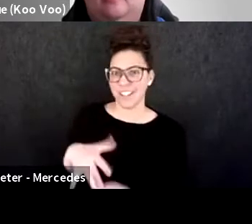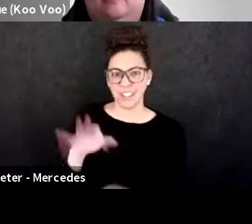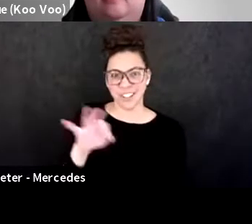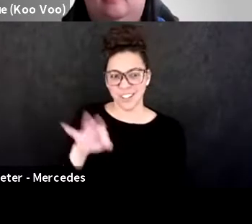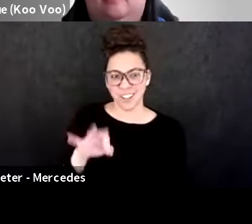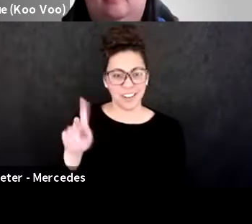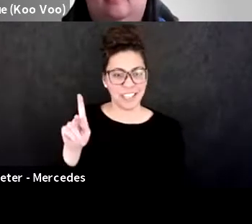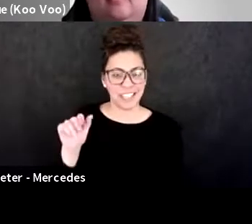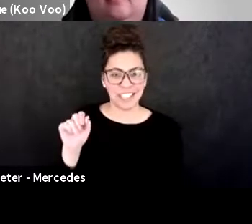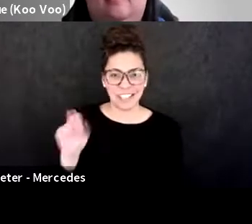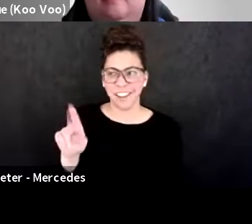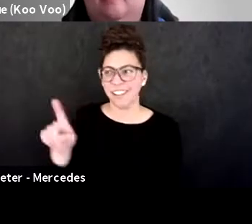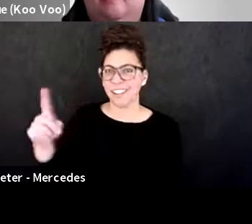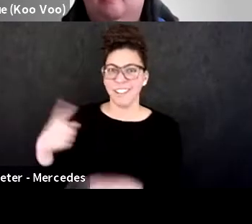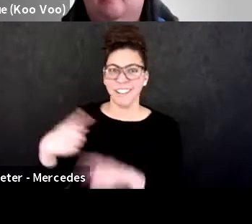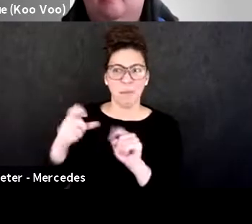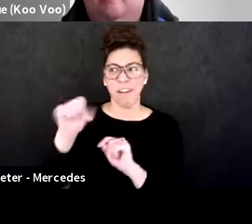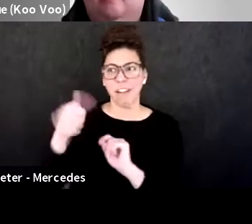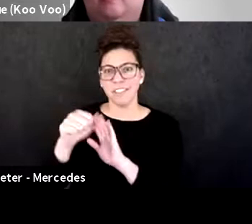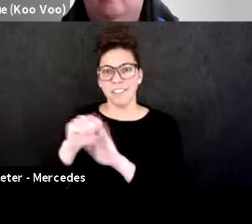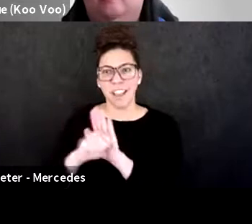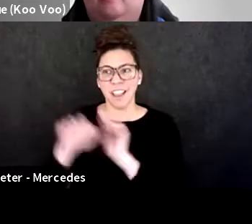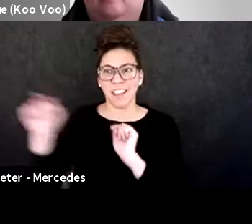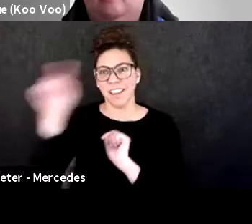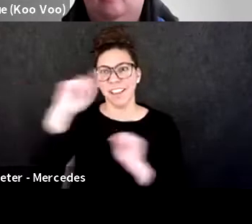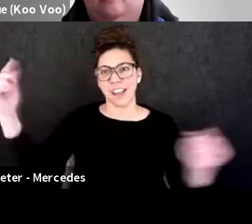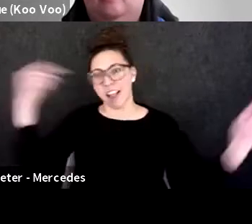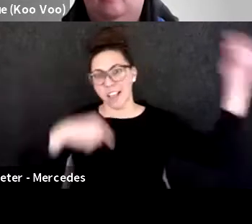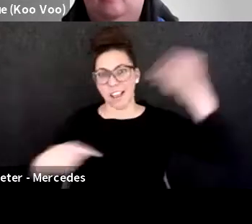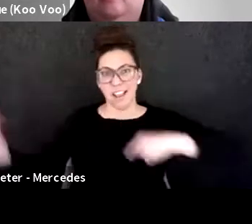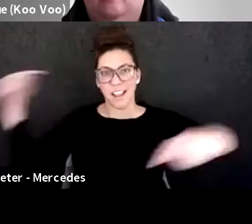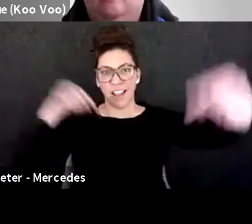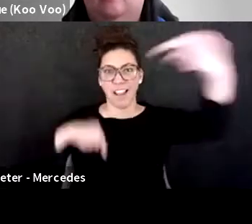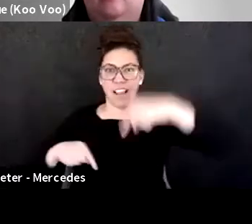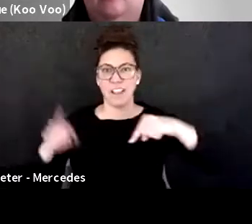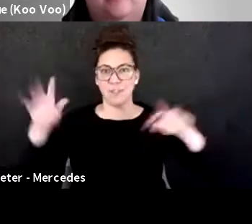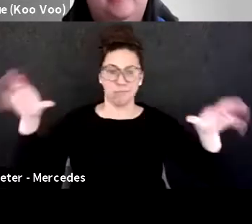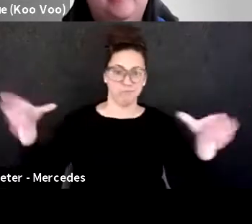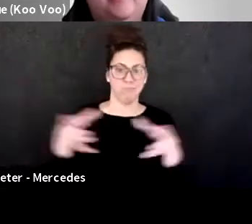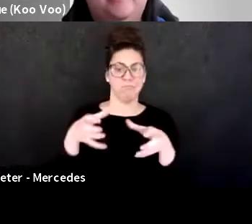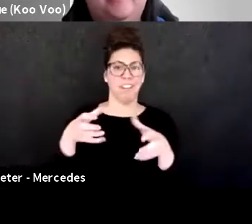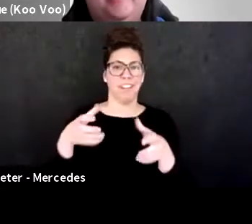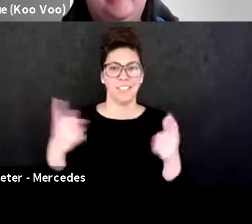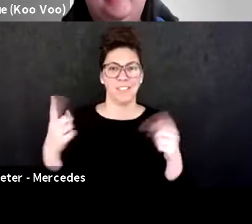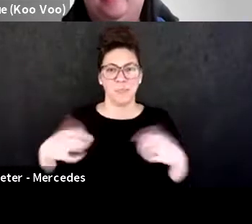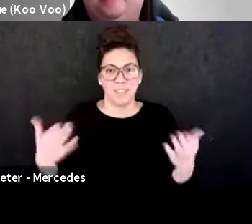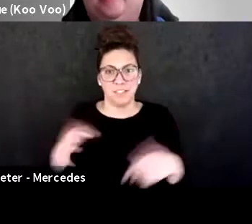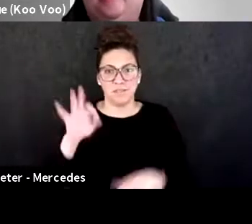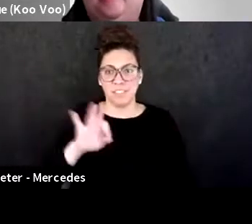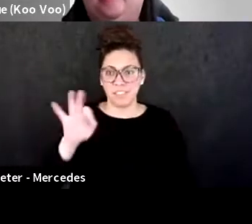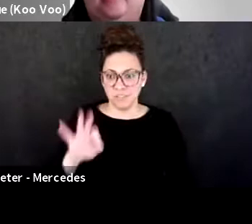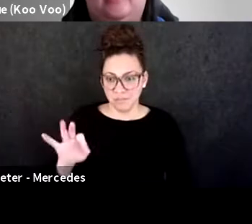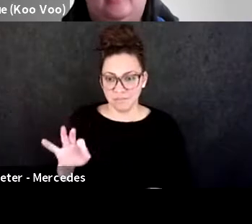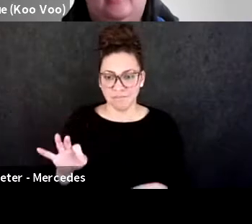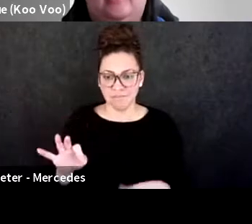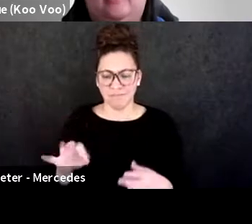like out of the state. You know, it's just kind of funny how, like, you know, all of you guys were just drawn into Fresno, right? And it reminded me of,